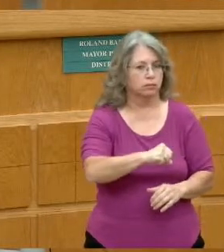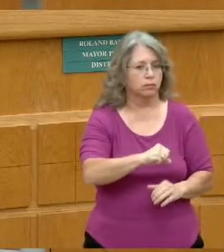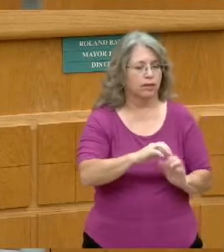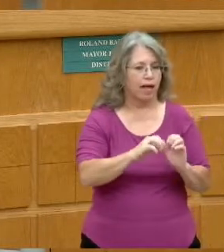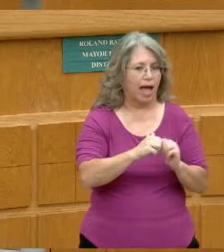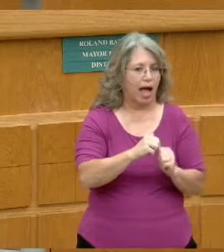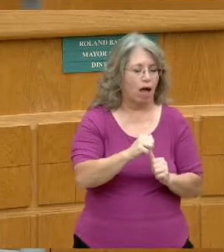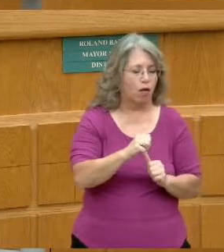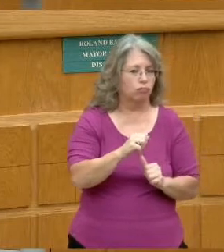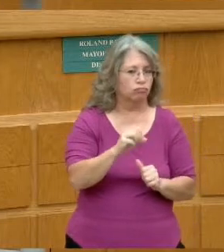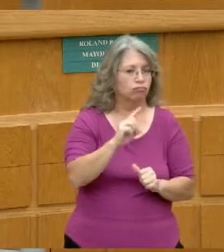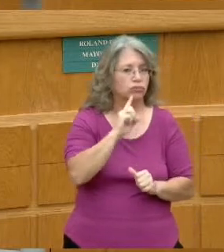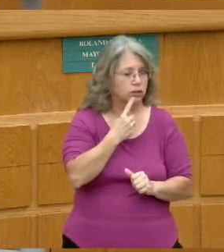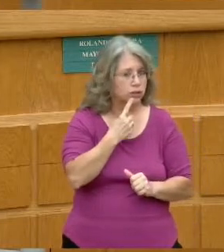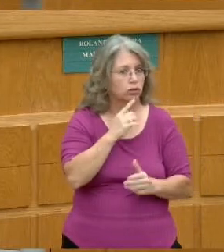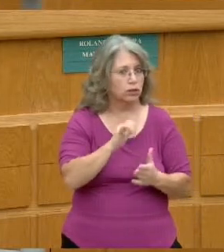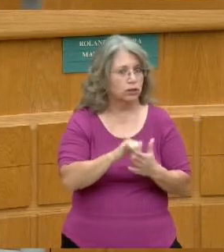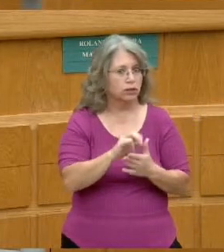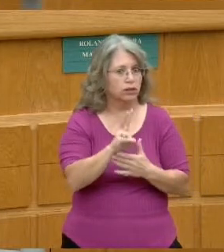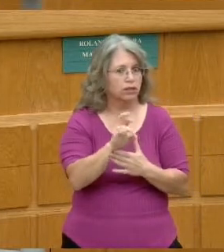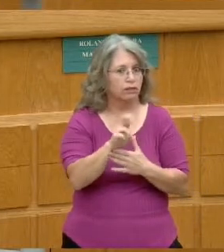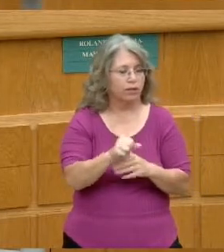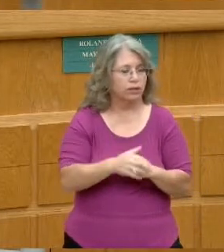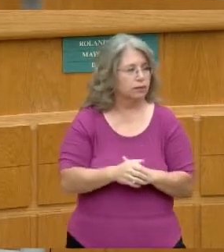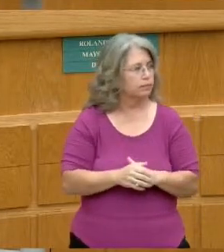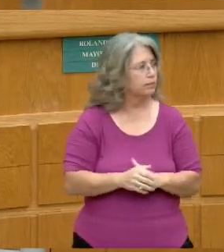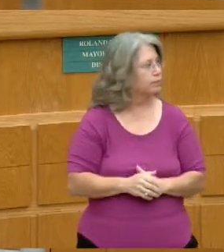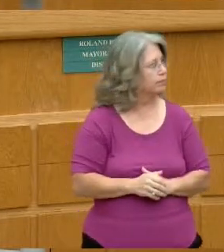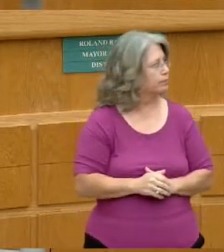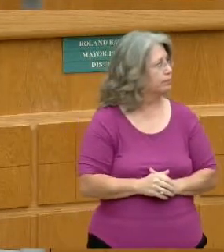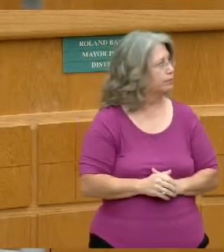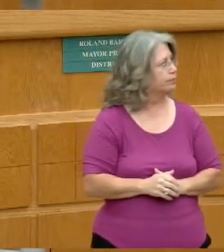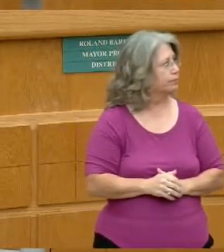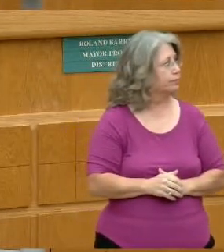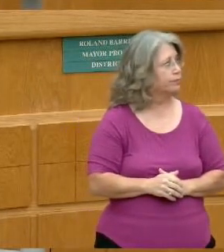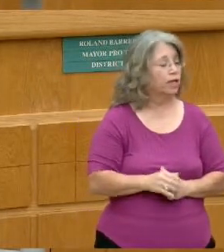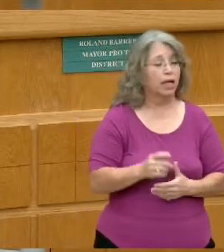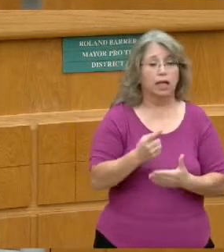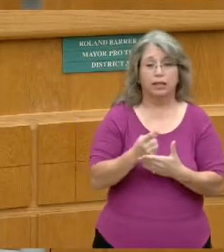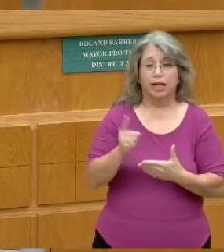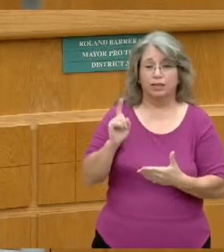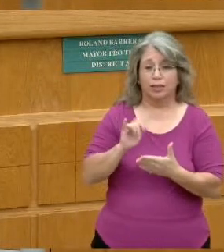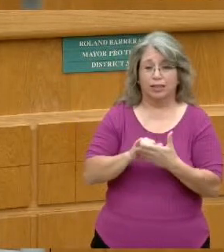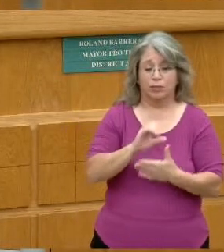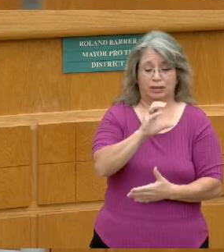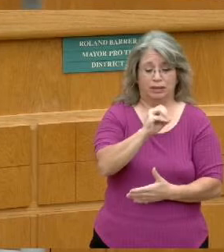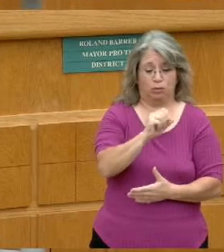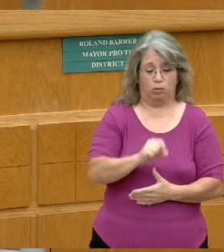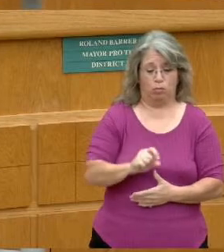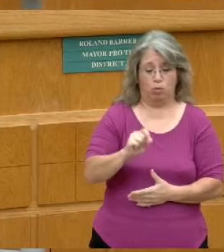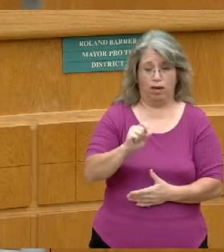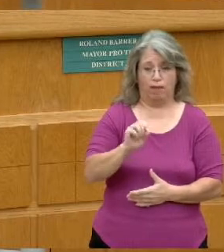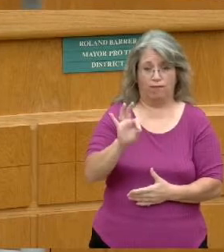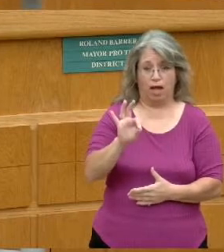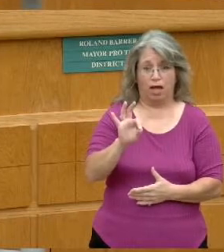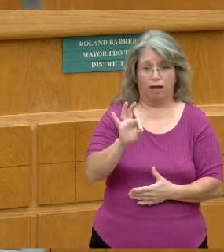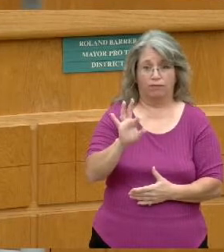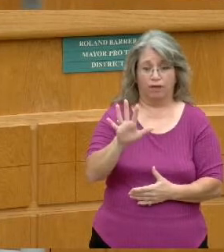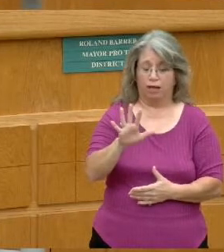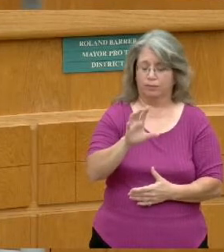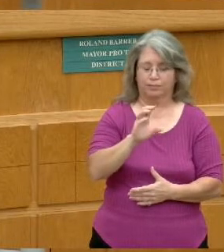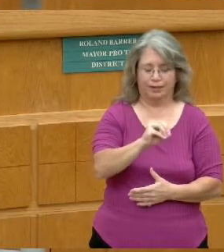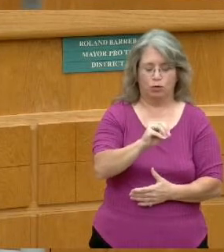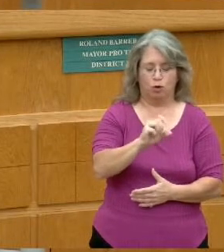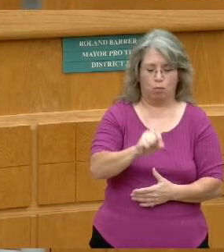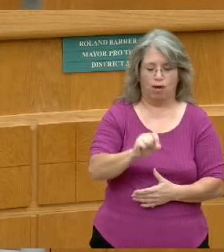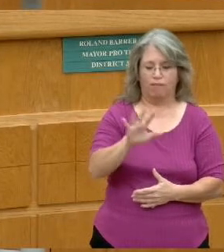Now, this is our estimate of what the actual transmission rate is. And last week, it was 0.5. That means decline. This week,